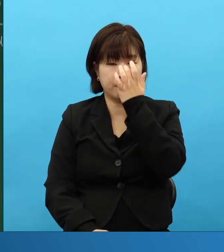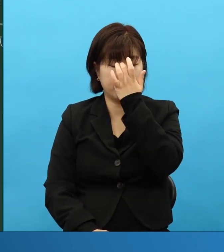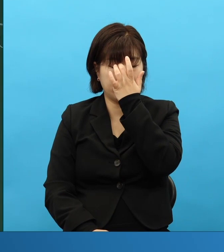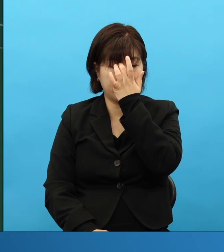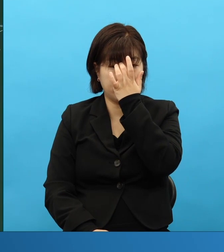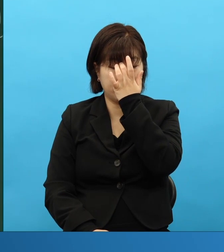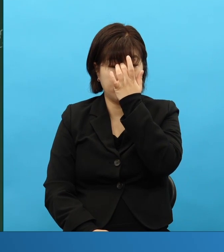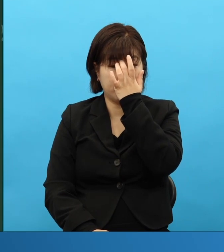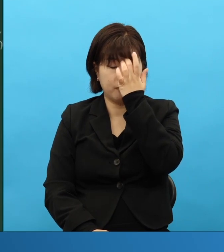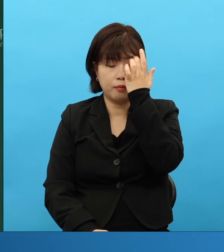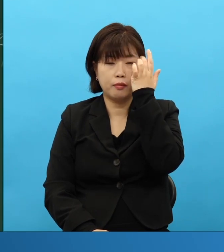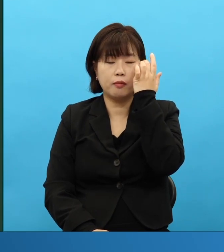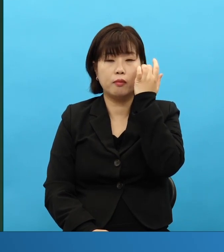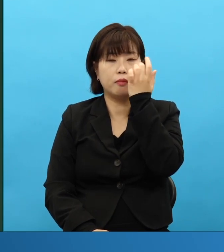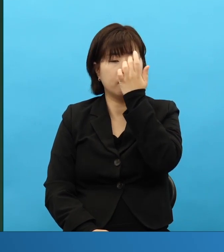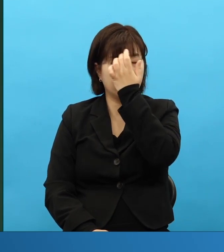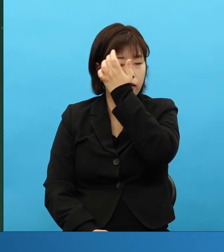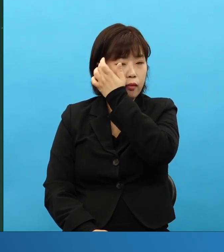Jericho.